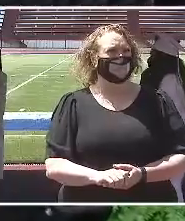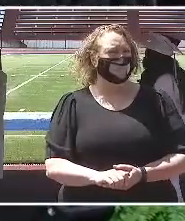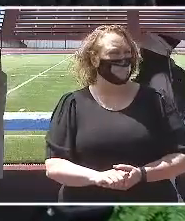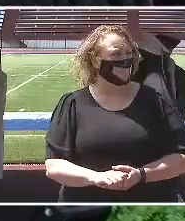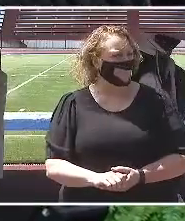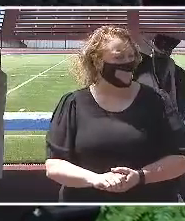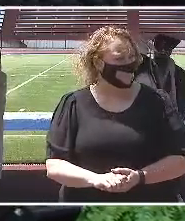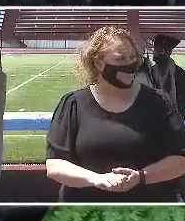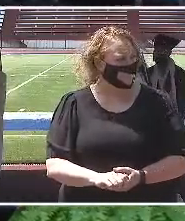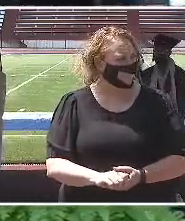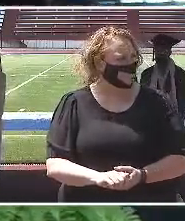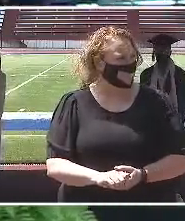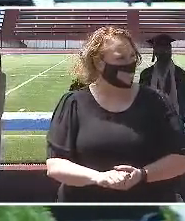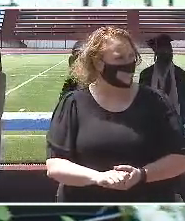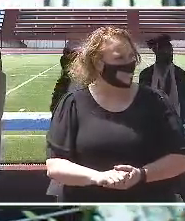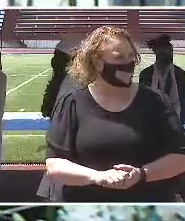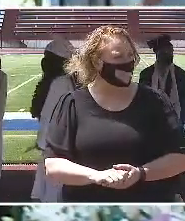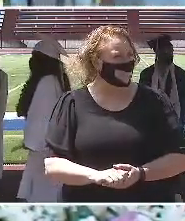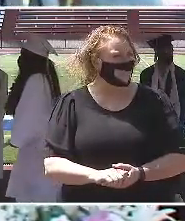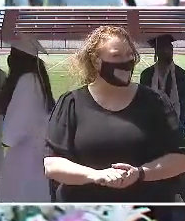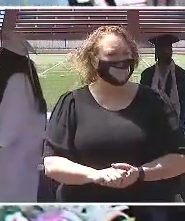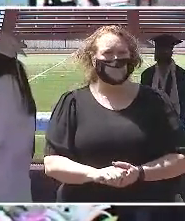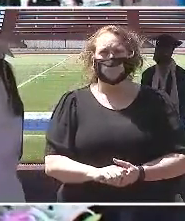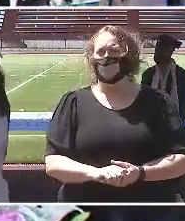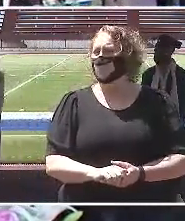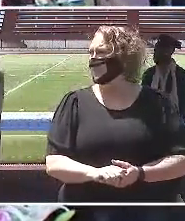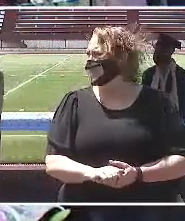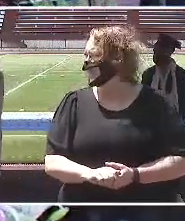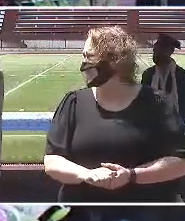Jezene Aguto.